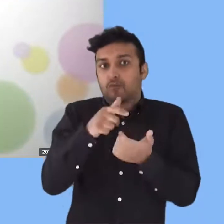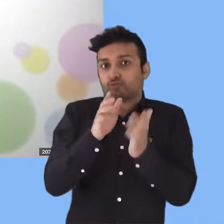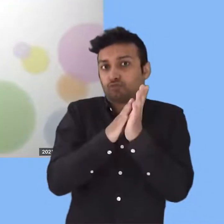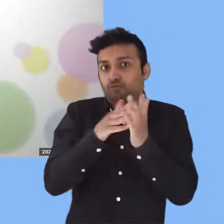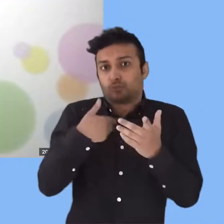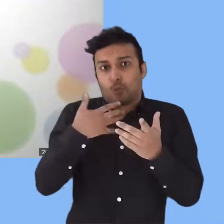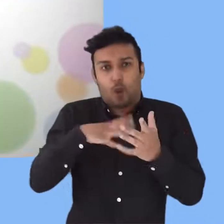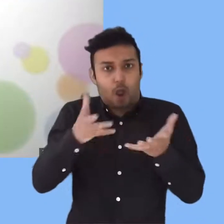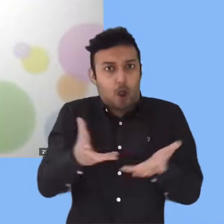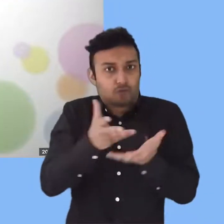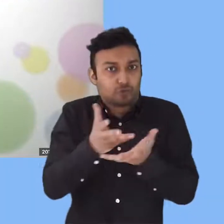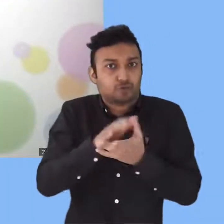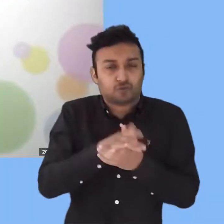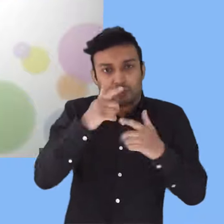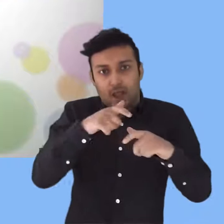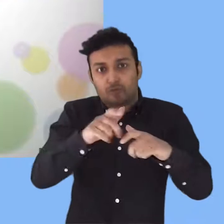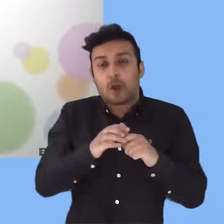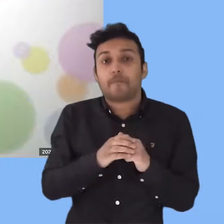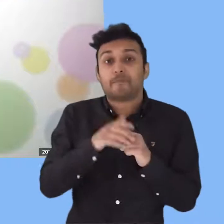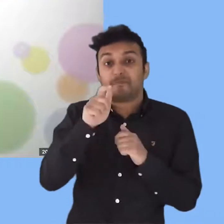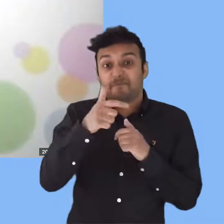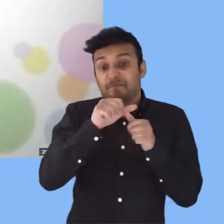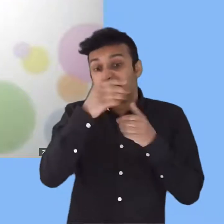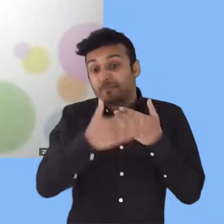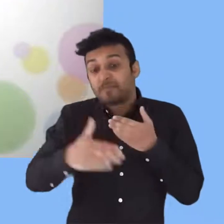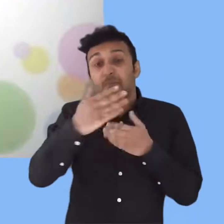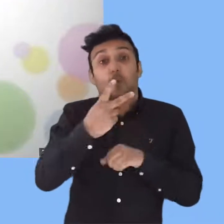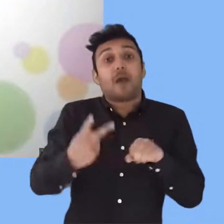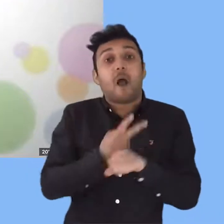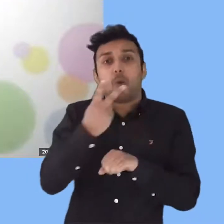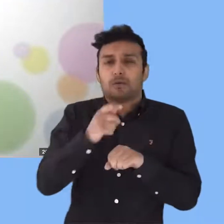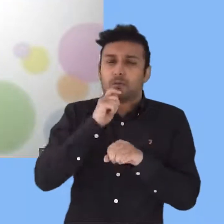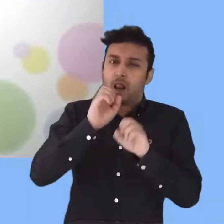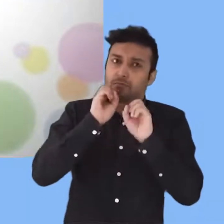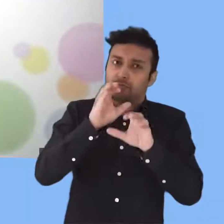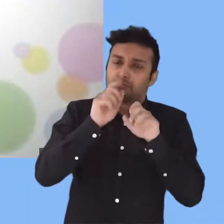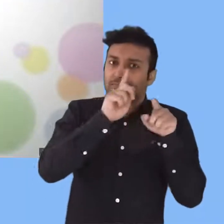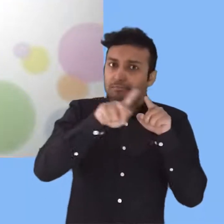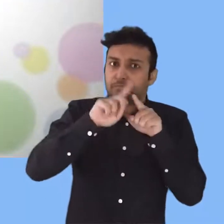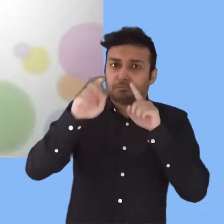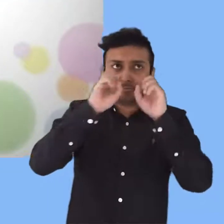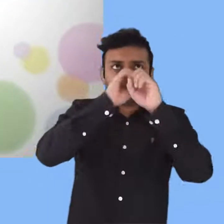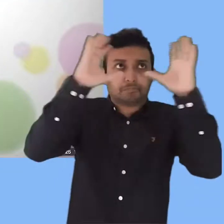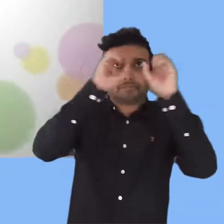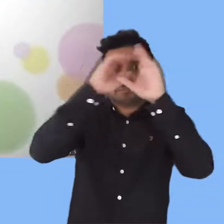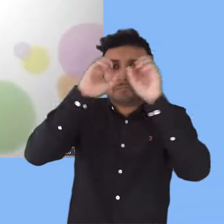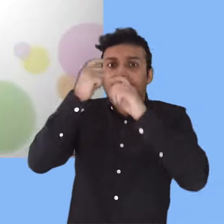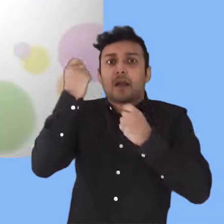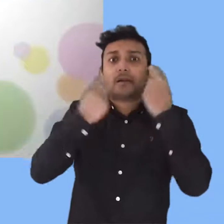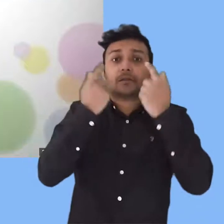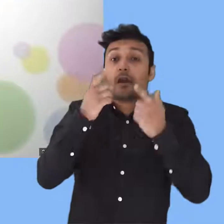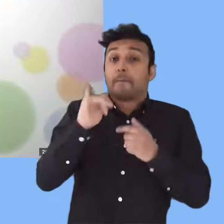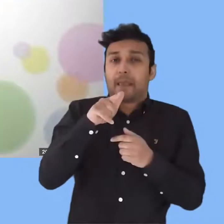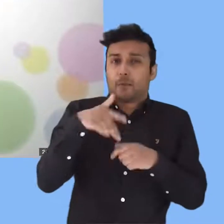hours, you'll be presented with a wealth of ideas and concepts, which will give you much food for thought. Some of those ideas will be uncomfortable to